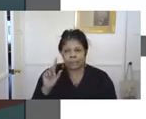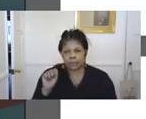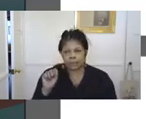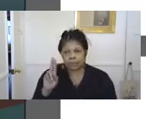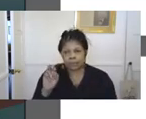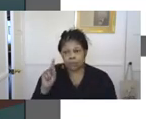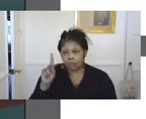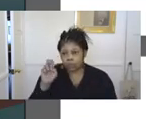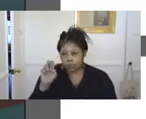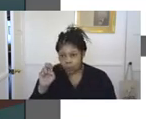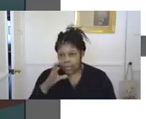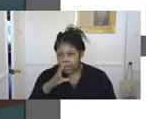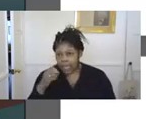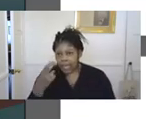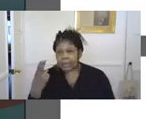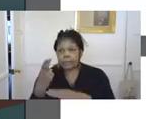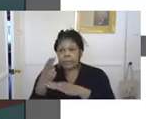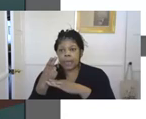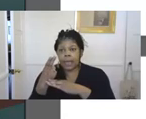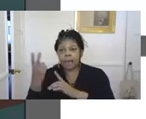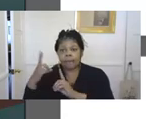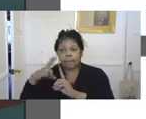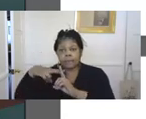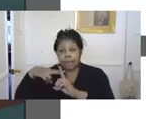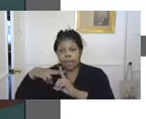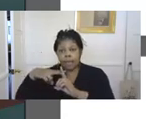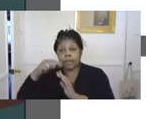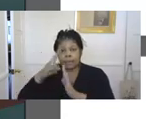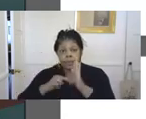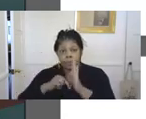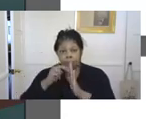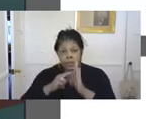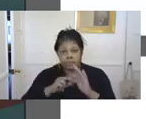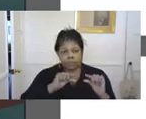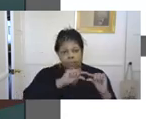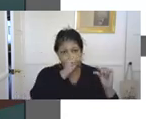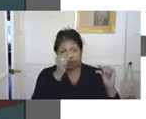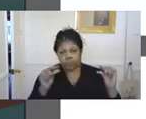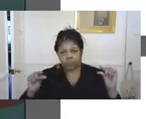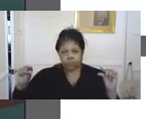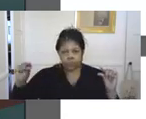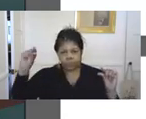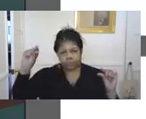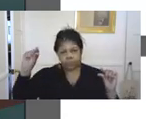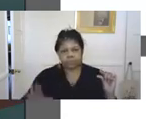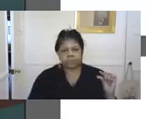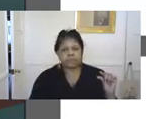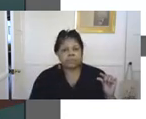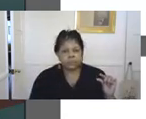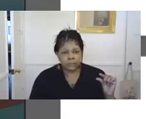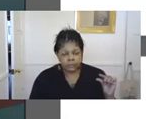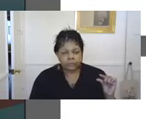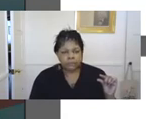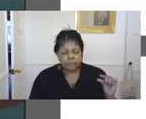brush. There you go. And I'm going to change it. I have to change it back again because it defaults back to the one that I had